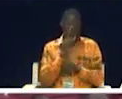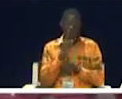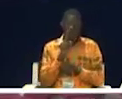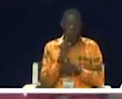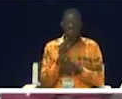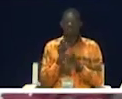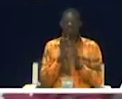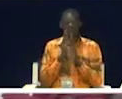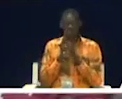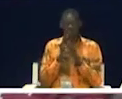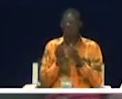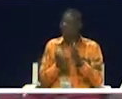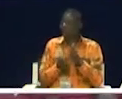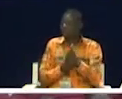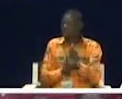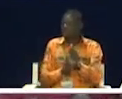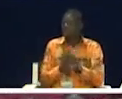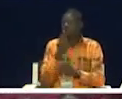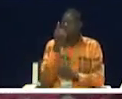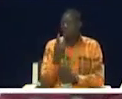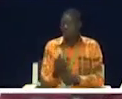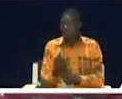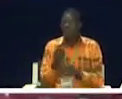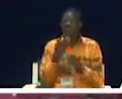results, follow original instruction.